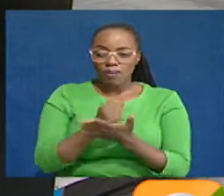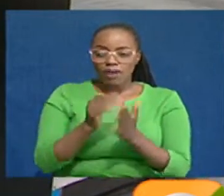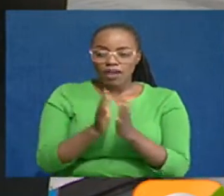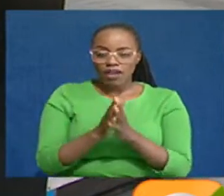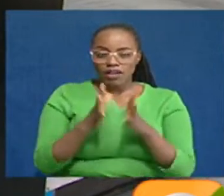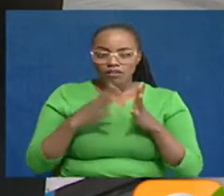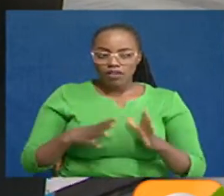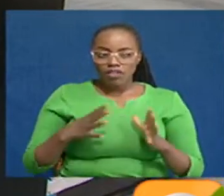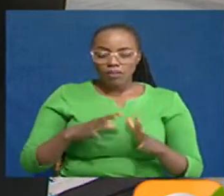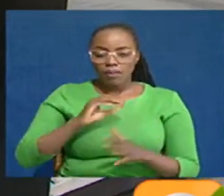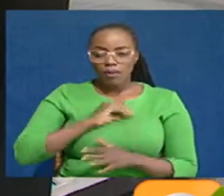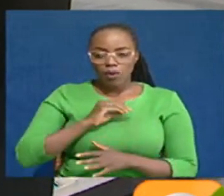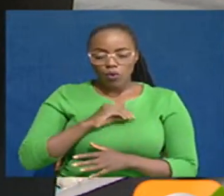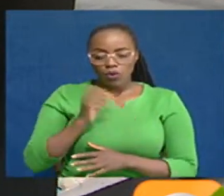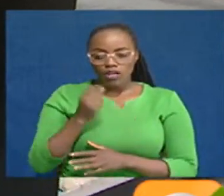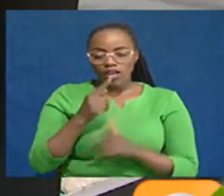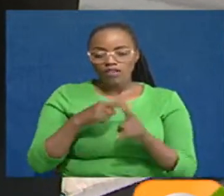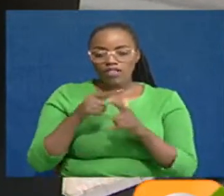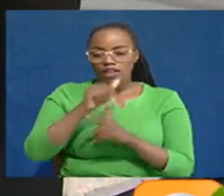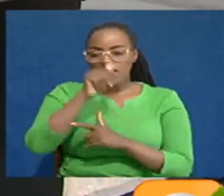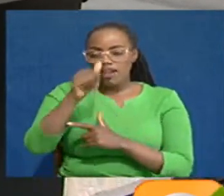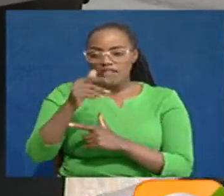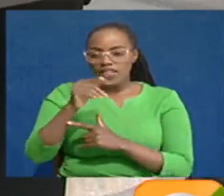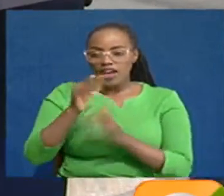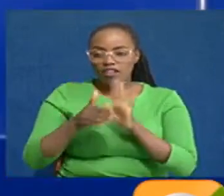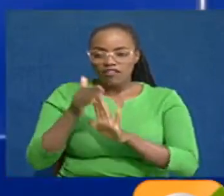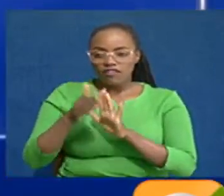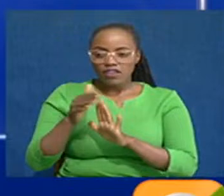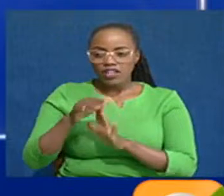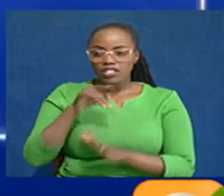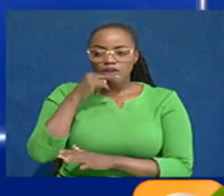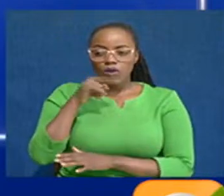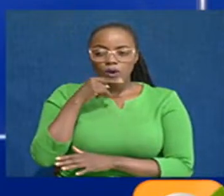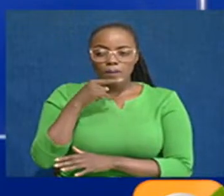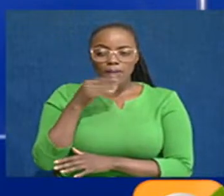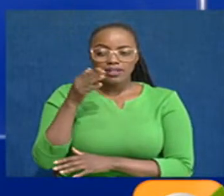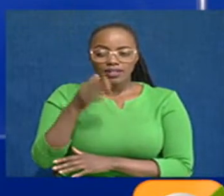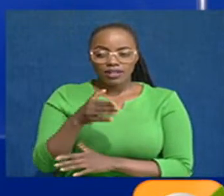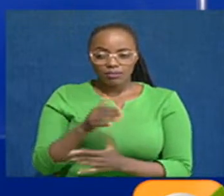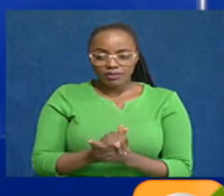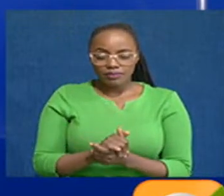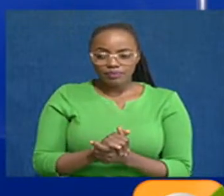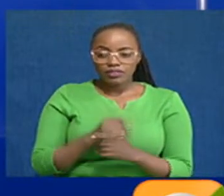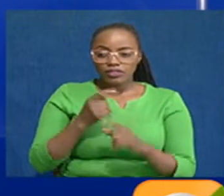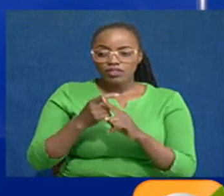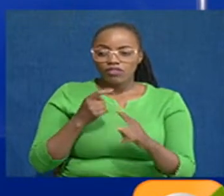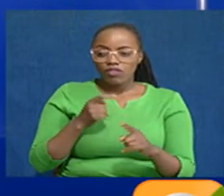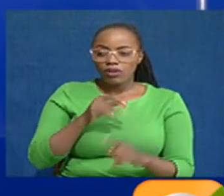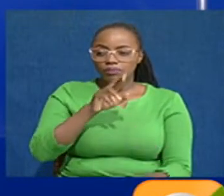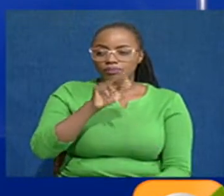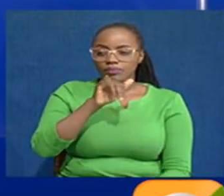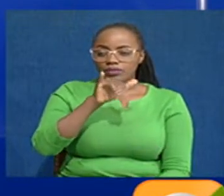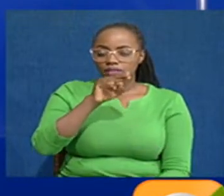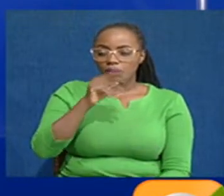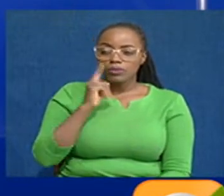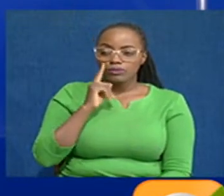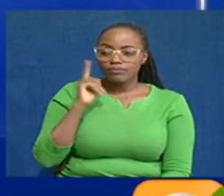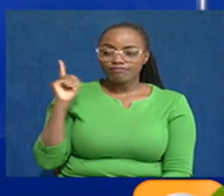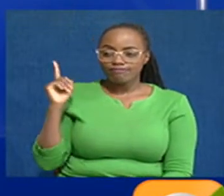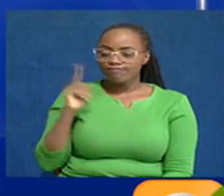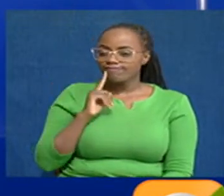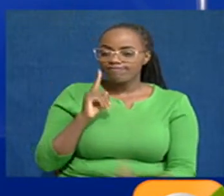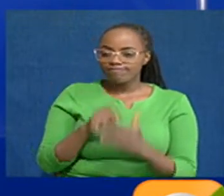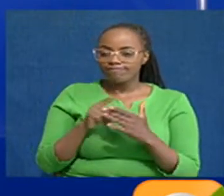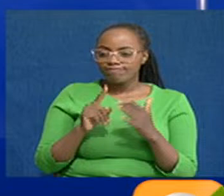people's incomes. Okay, let's take another quick comment here from Raymond Chiaji, who